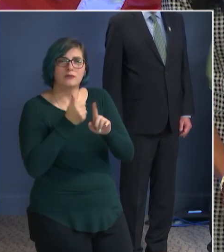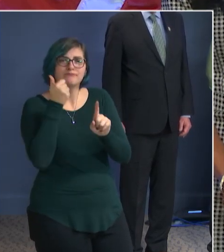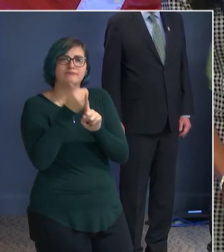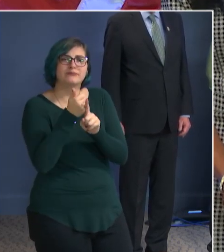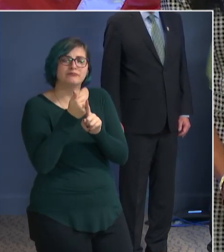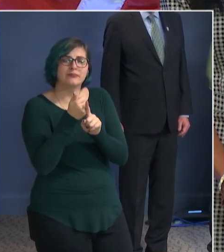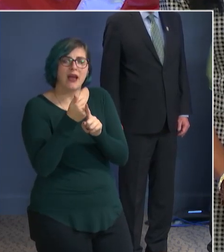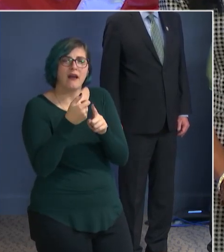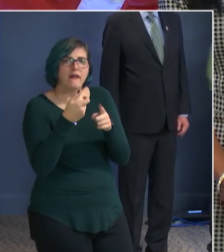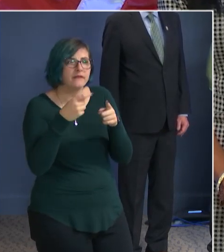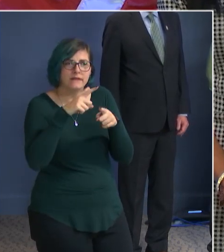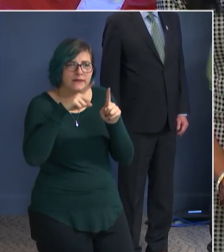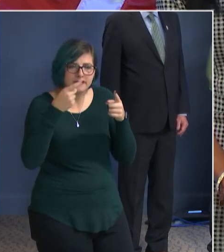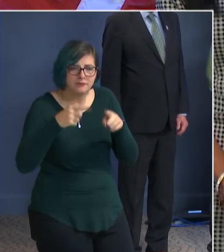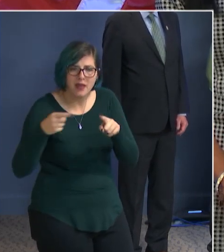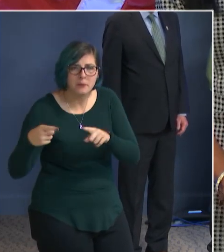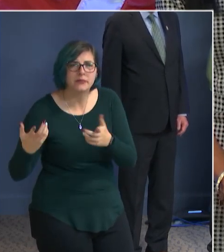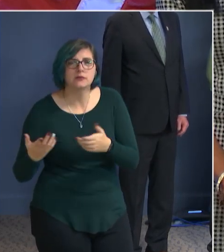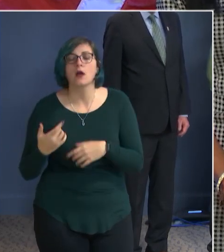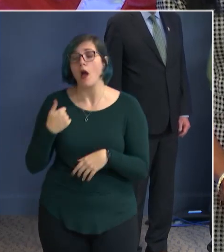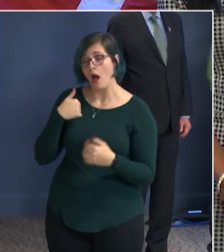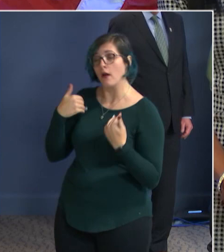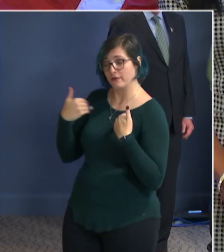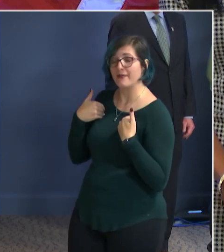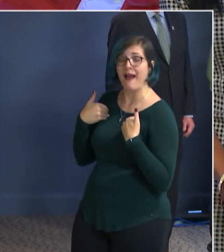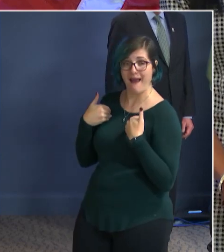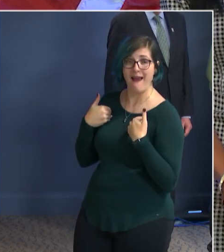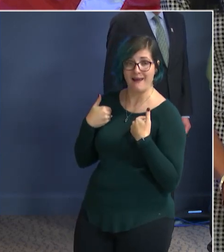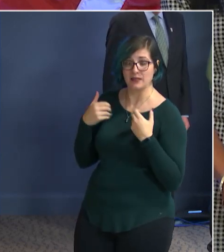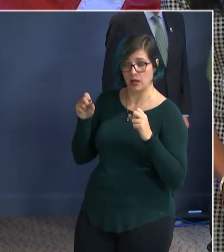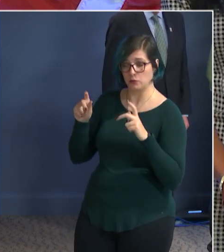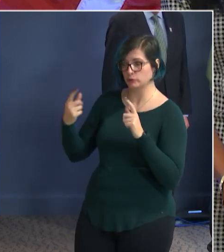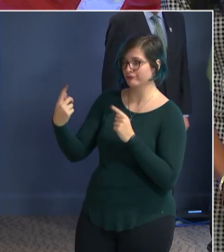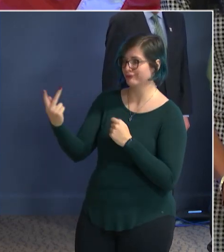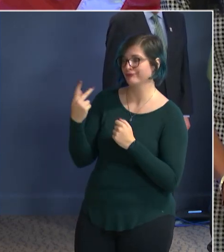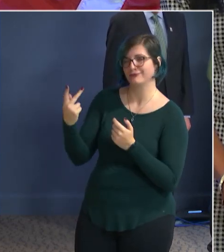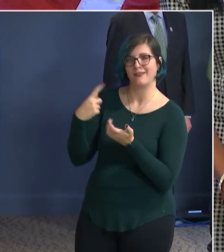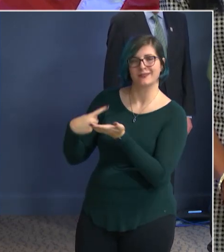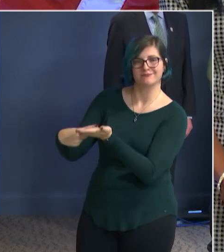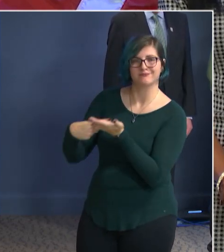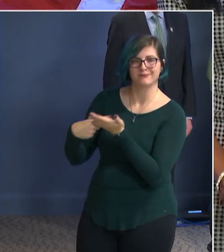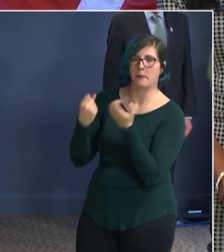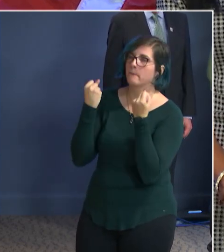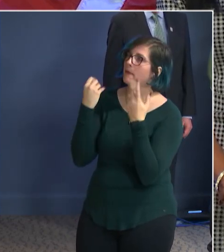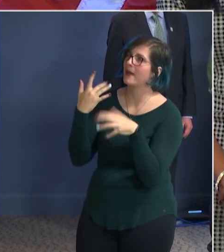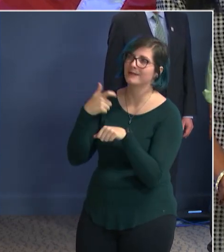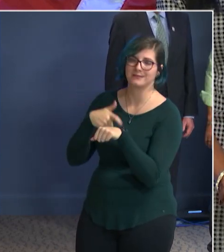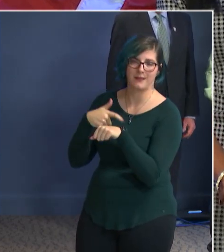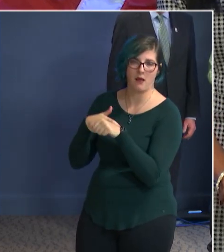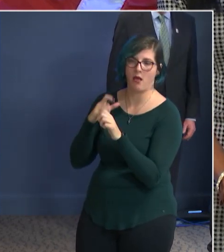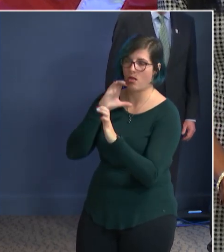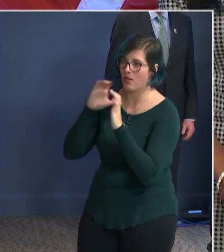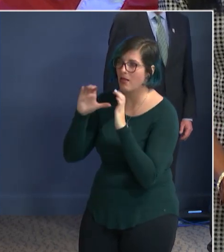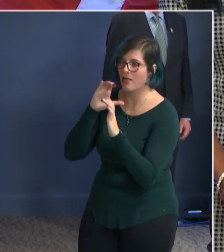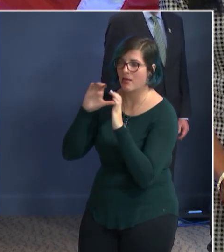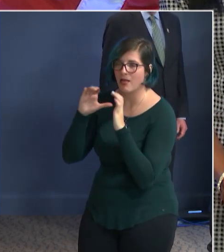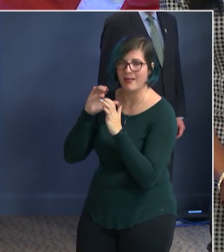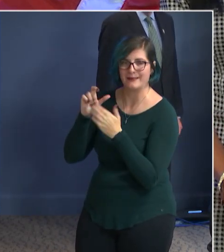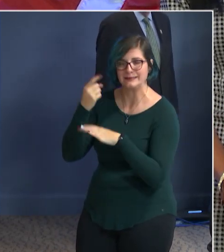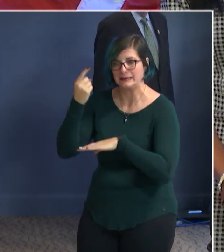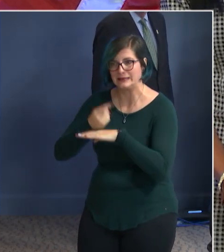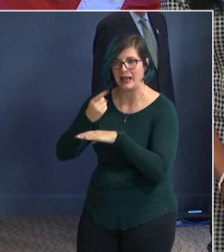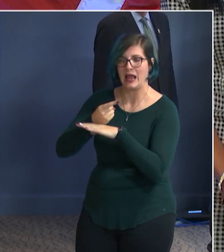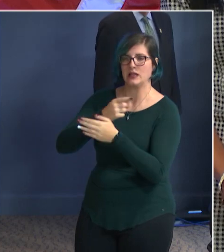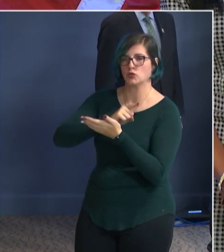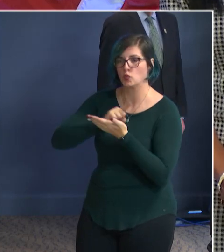crime? I have had an opportunity to talk to the now Attorney General, many conversations with him in the days and weeks